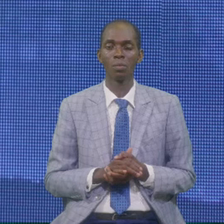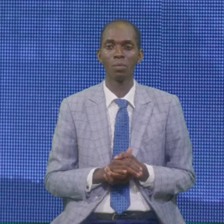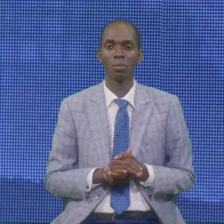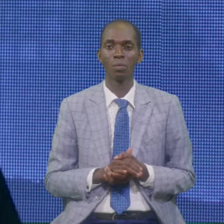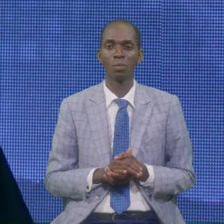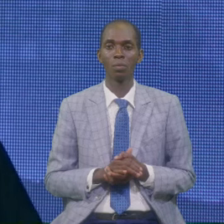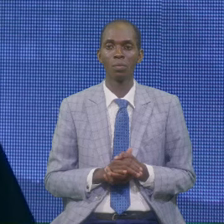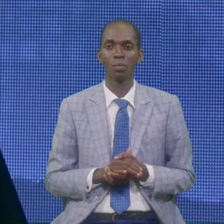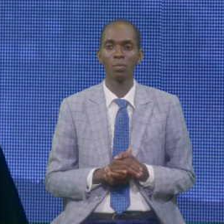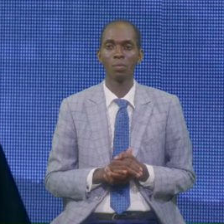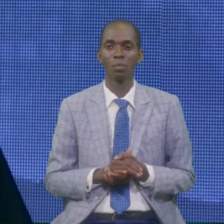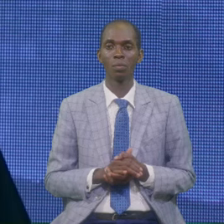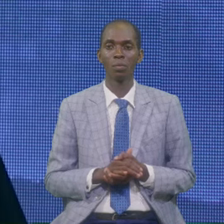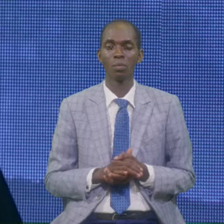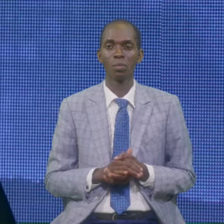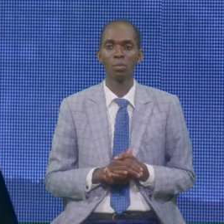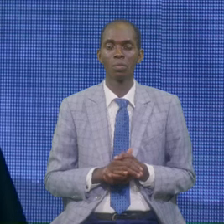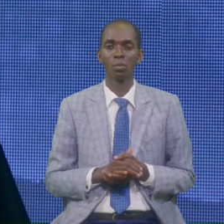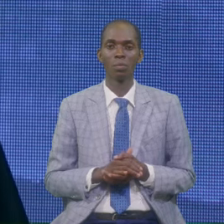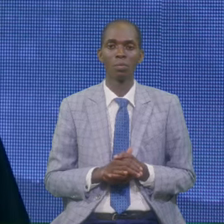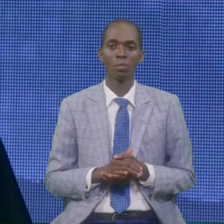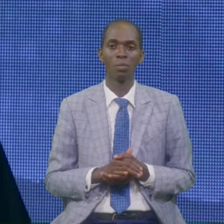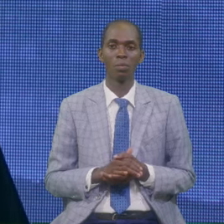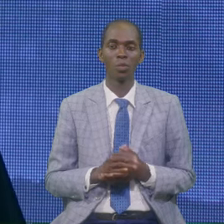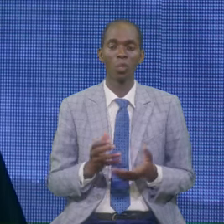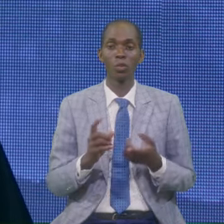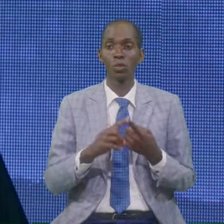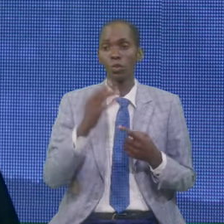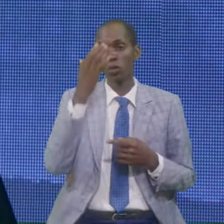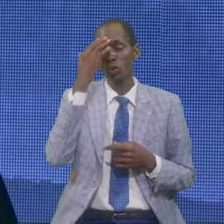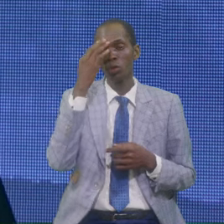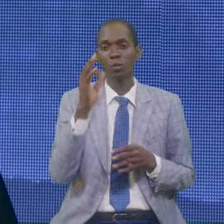body there that will indicate by my left hand side towards the back?